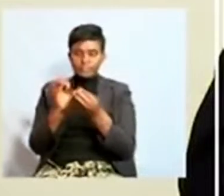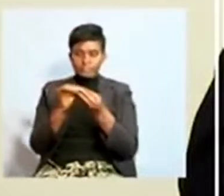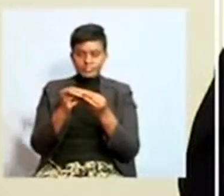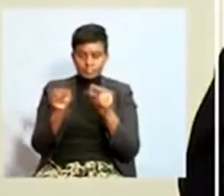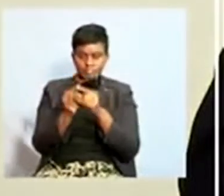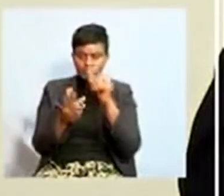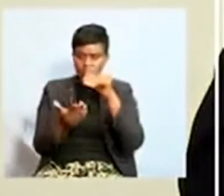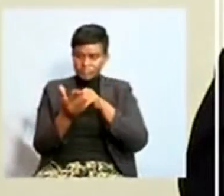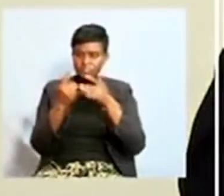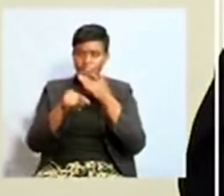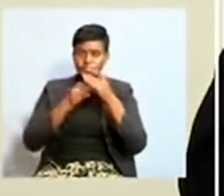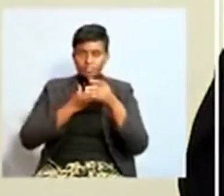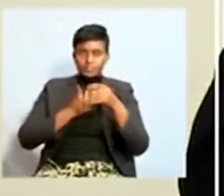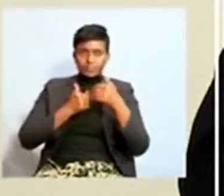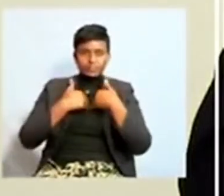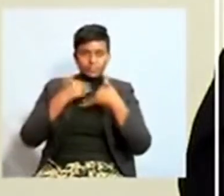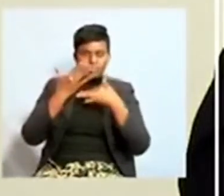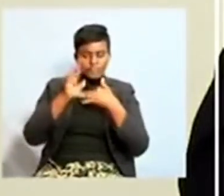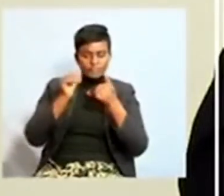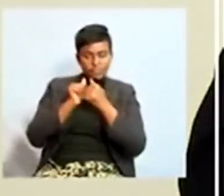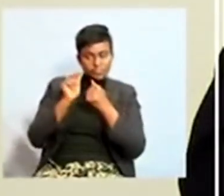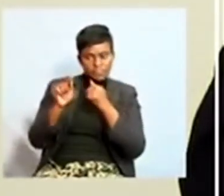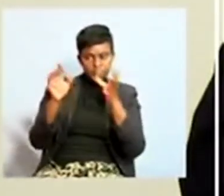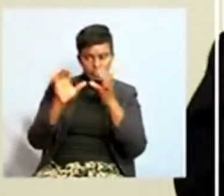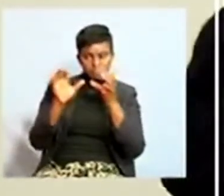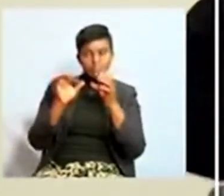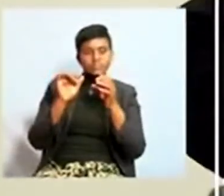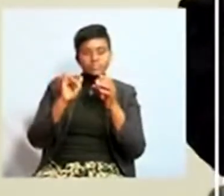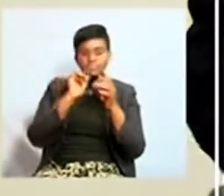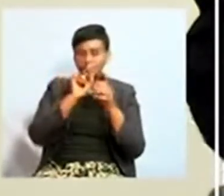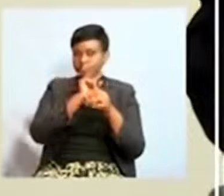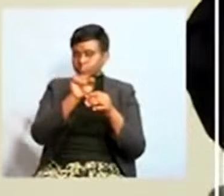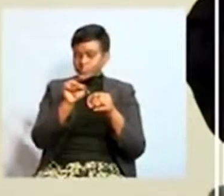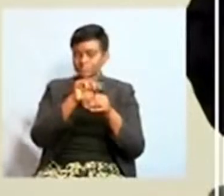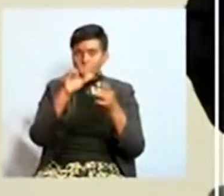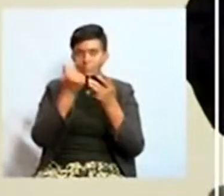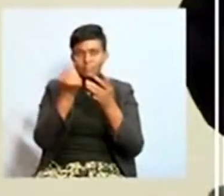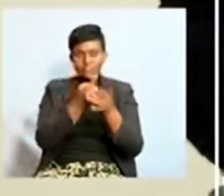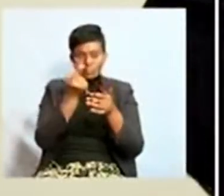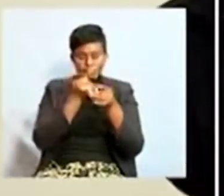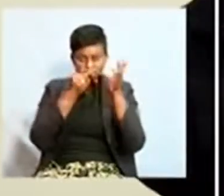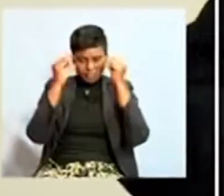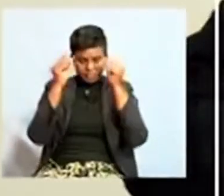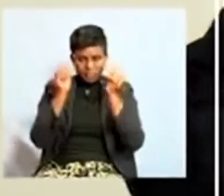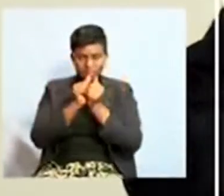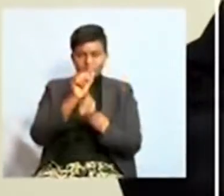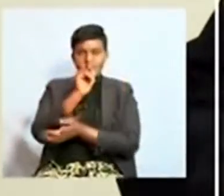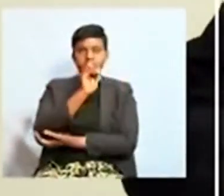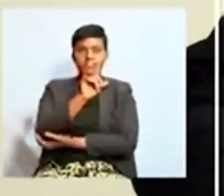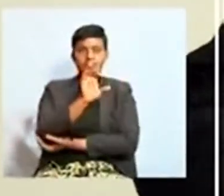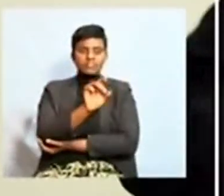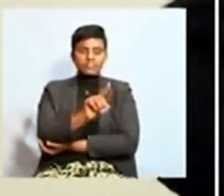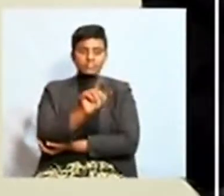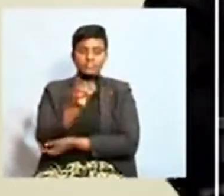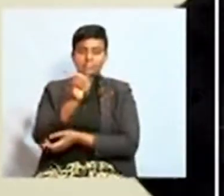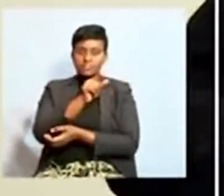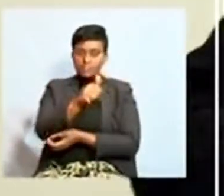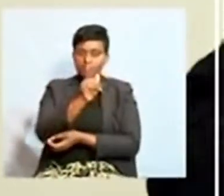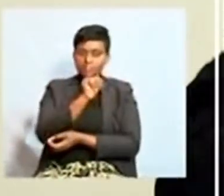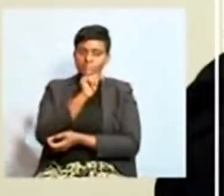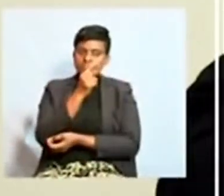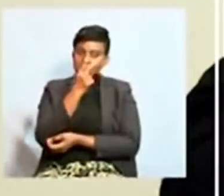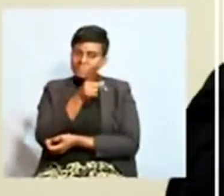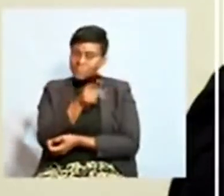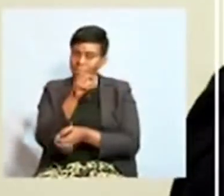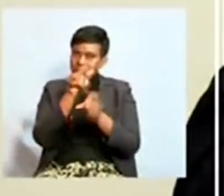And what I had shared with the committee was an experience of IDC when it was looking